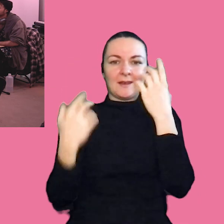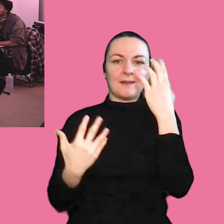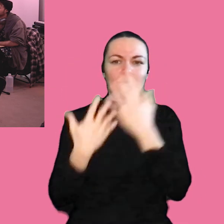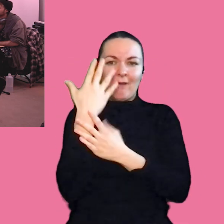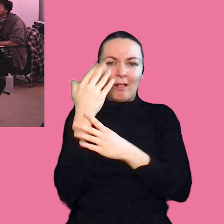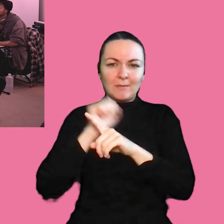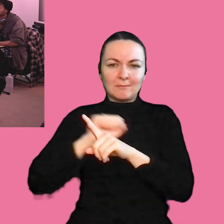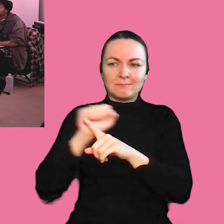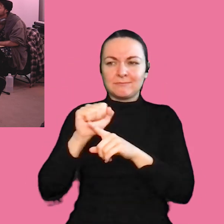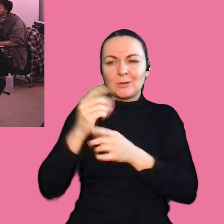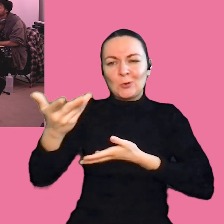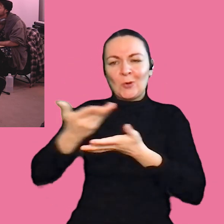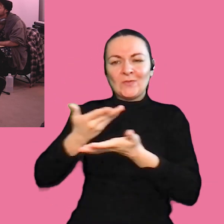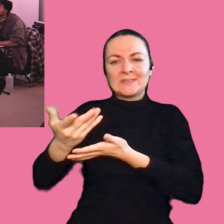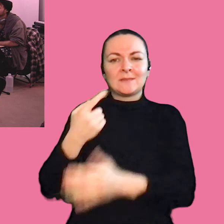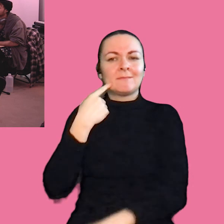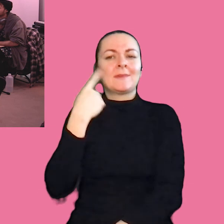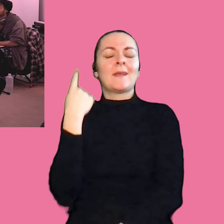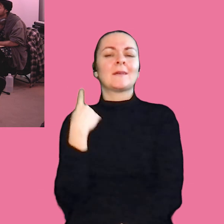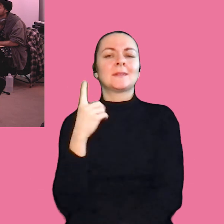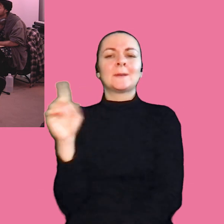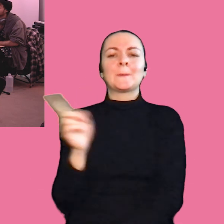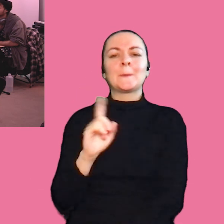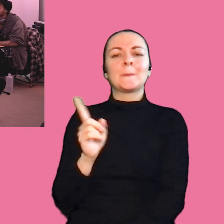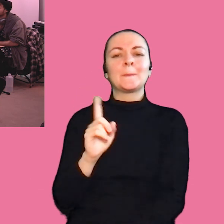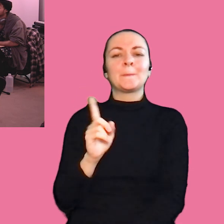their understanding. We had a conversation yesterday about